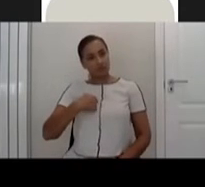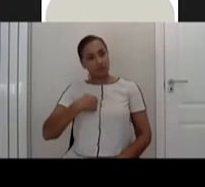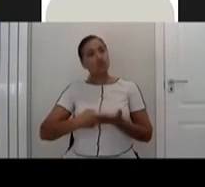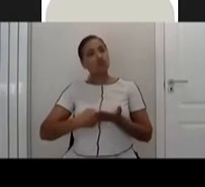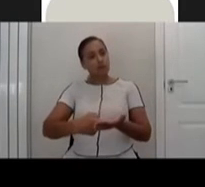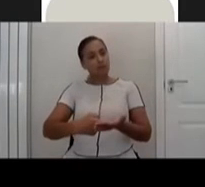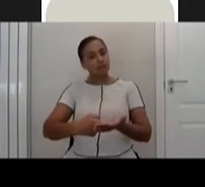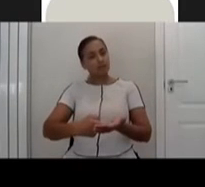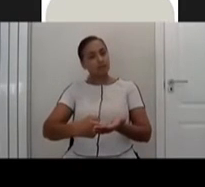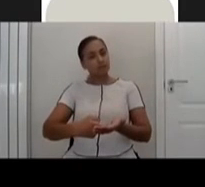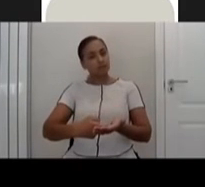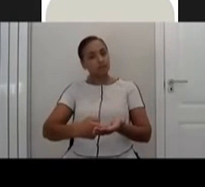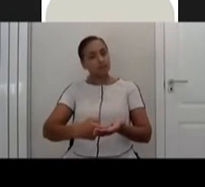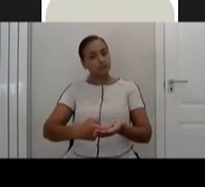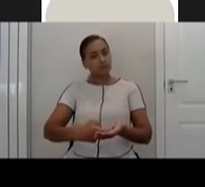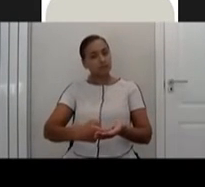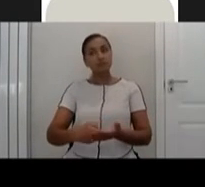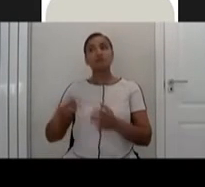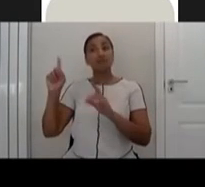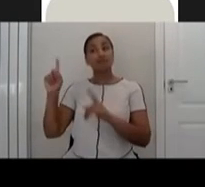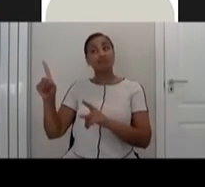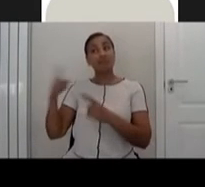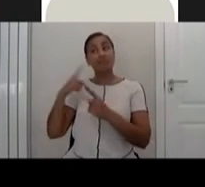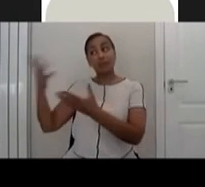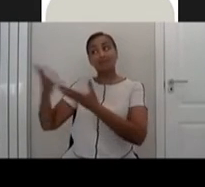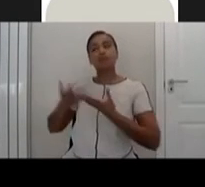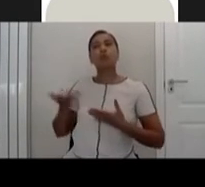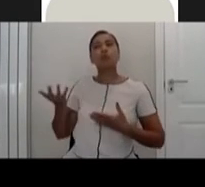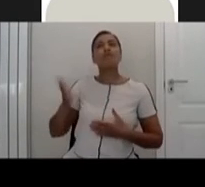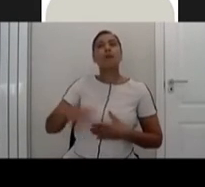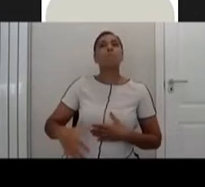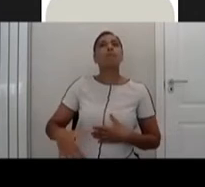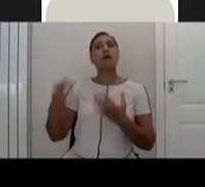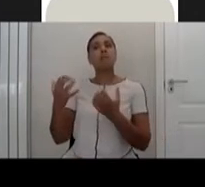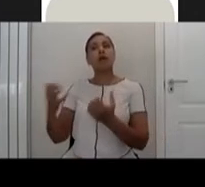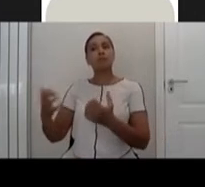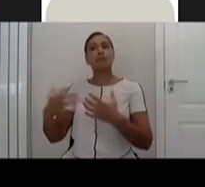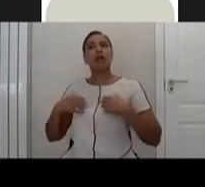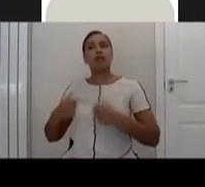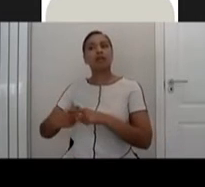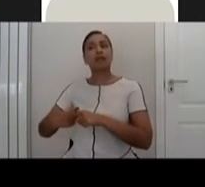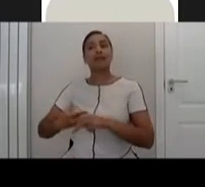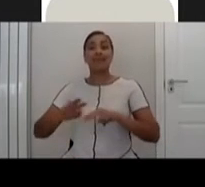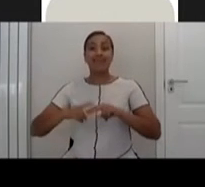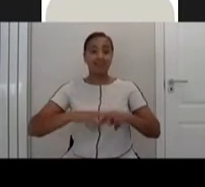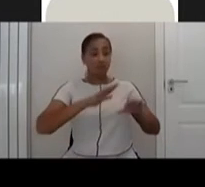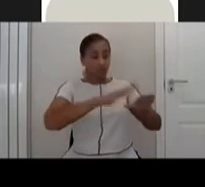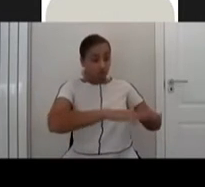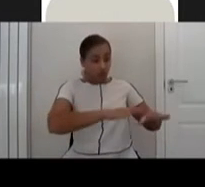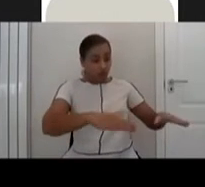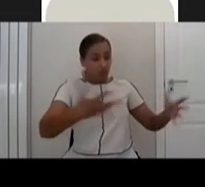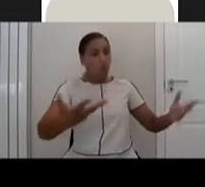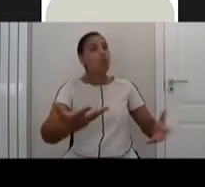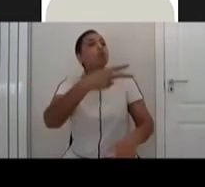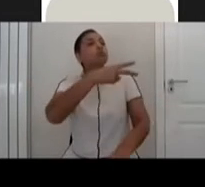this is following through on Public Health England advice, is that if a child or a member of